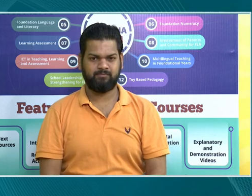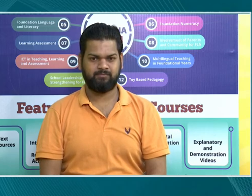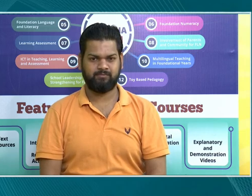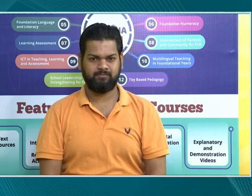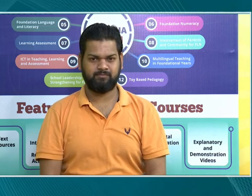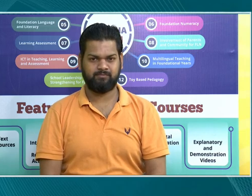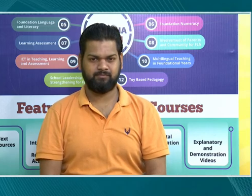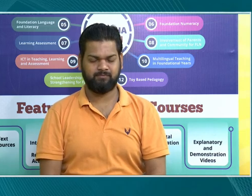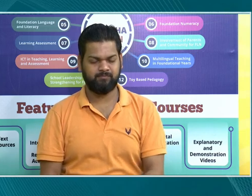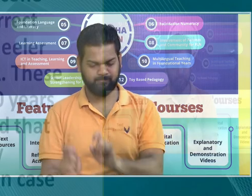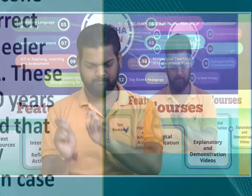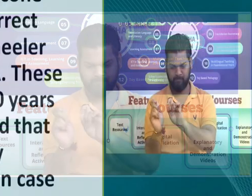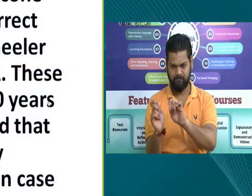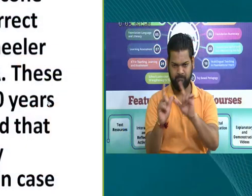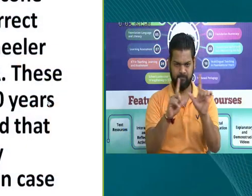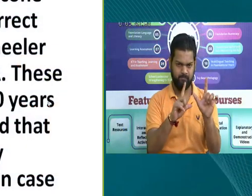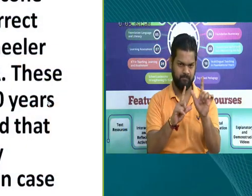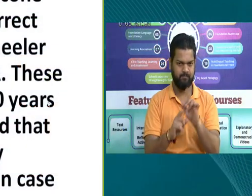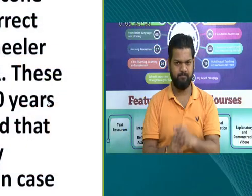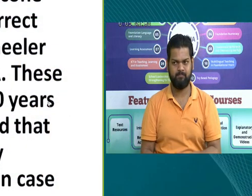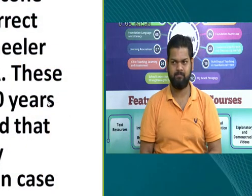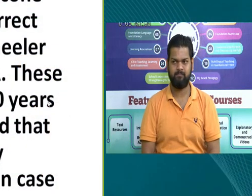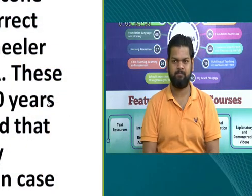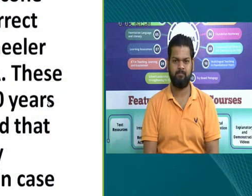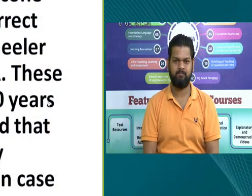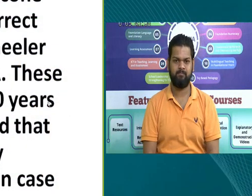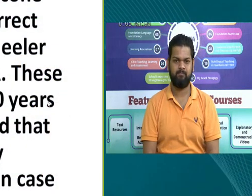The next slide, please.